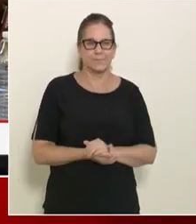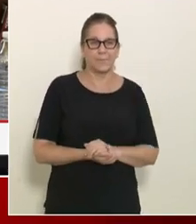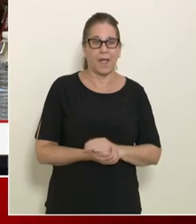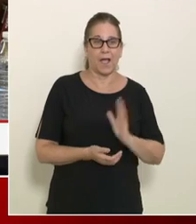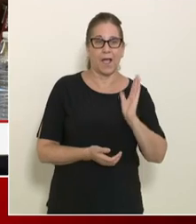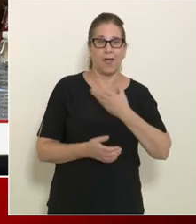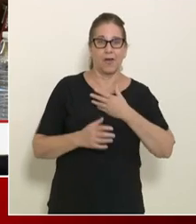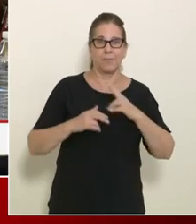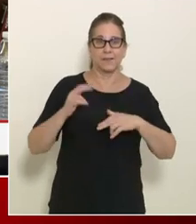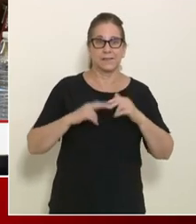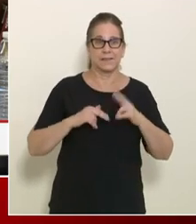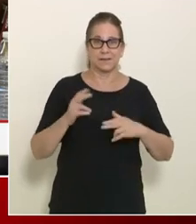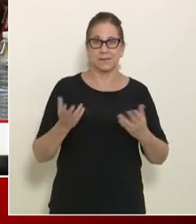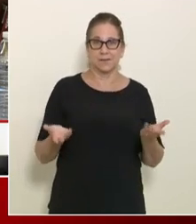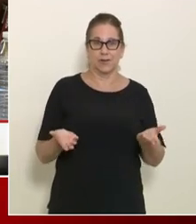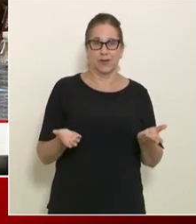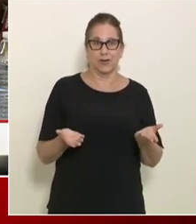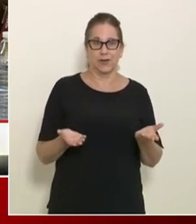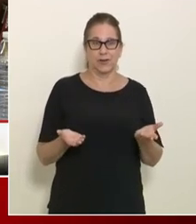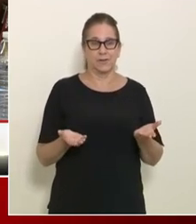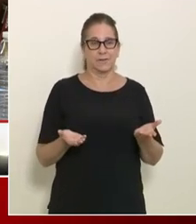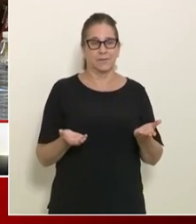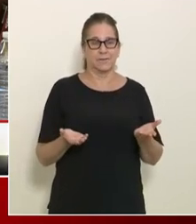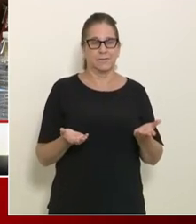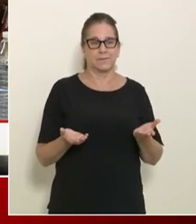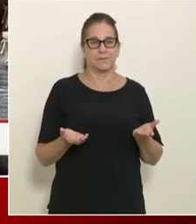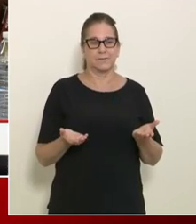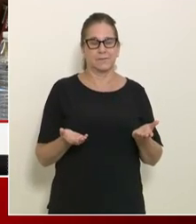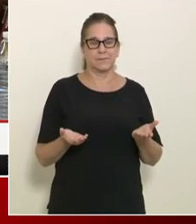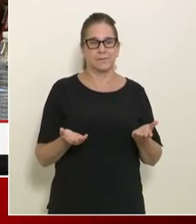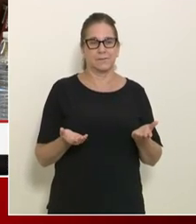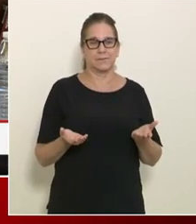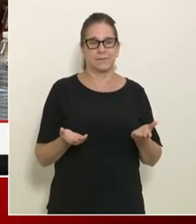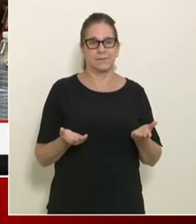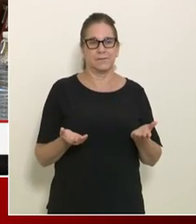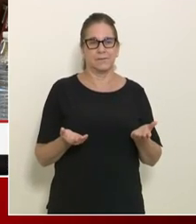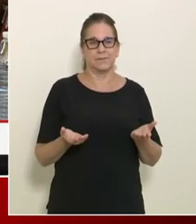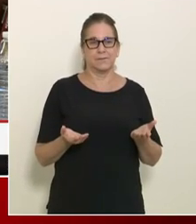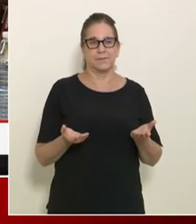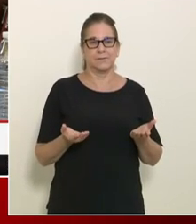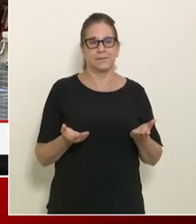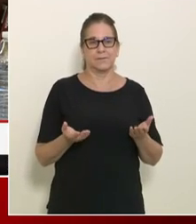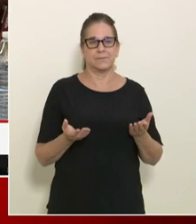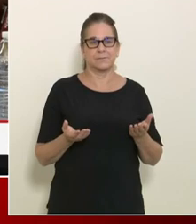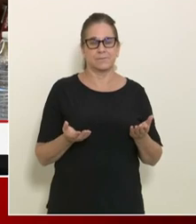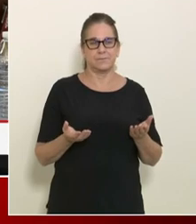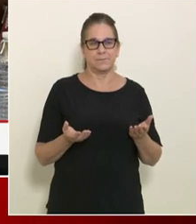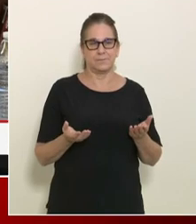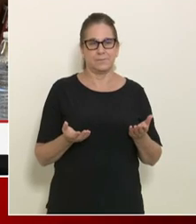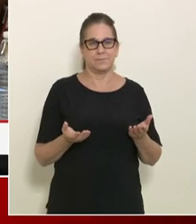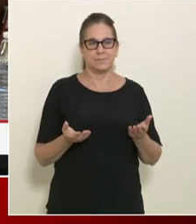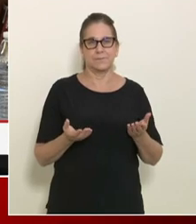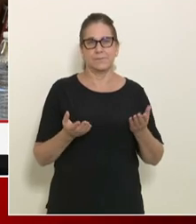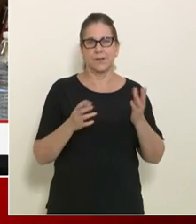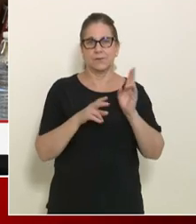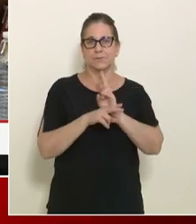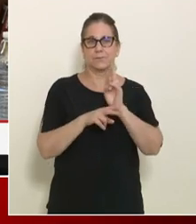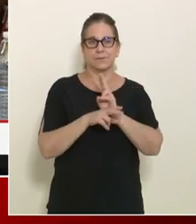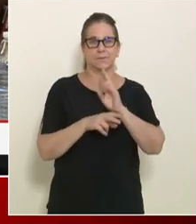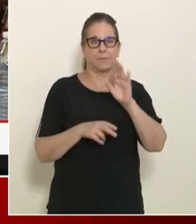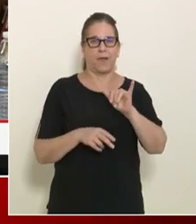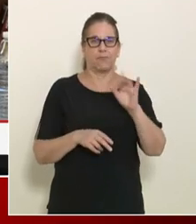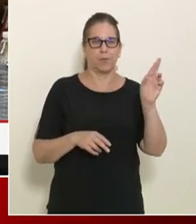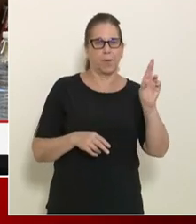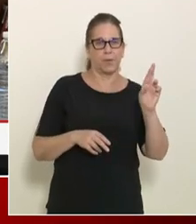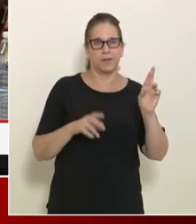buildings, are being used for partisan purposes. And to draw a local analogy, it would be like me